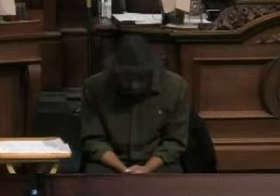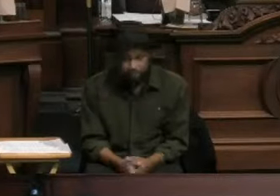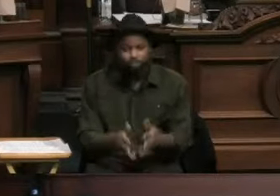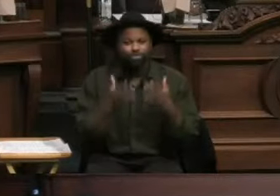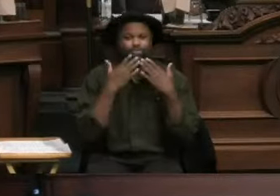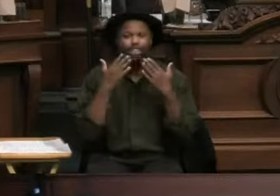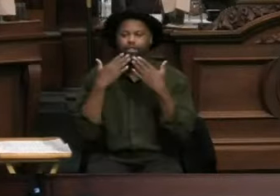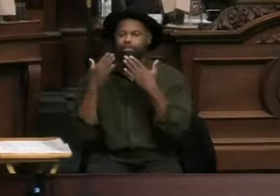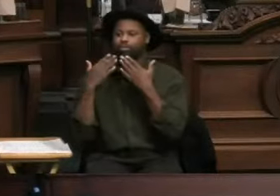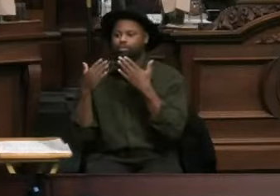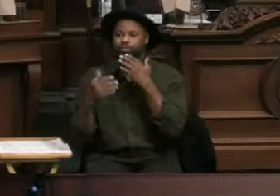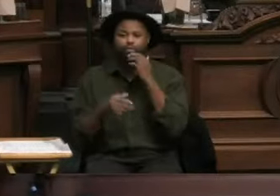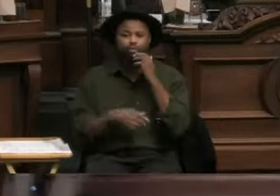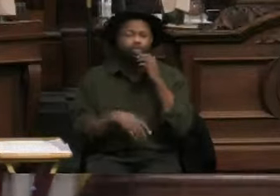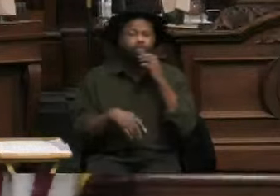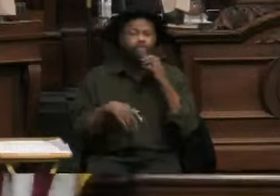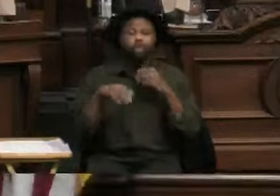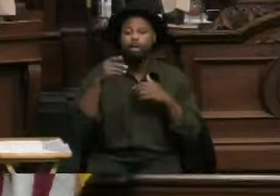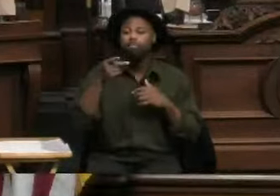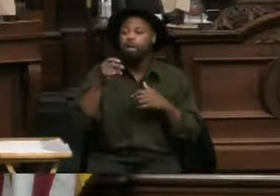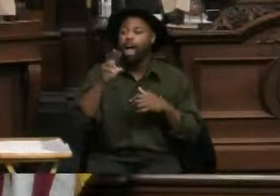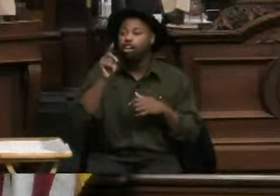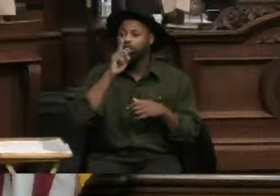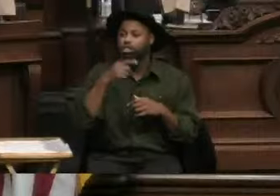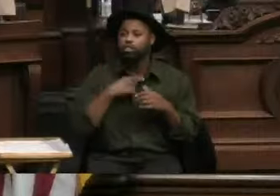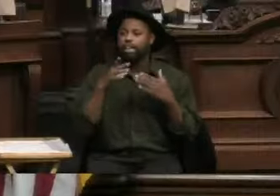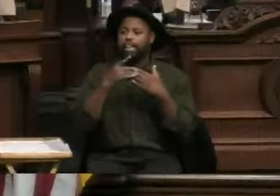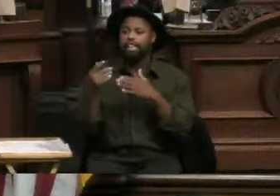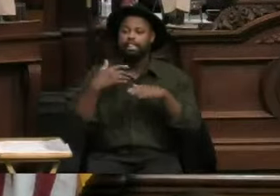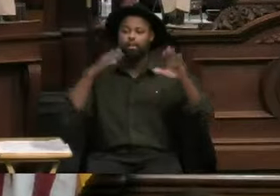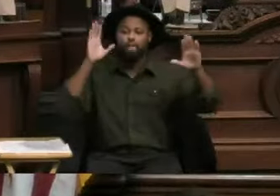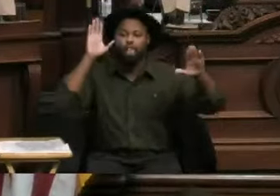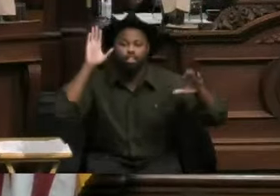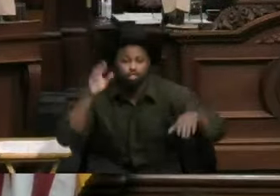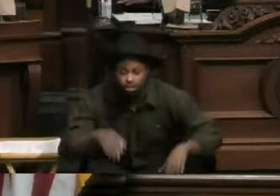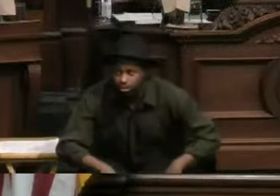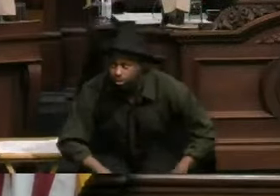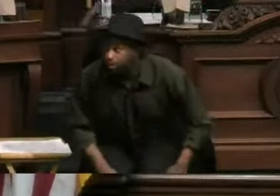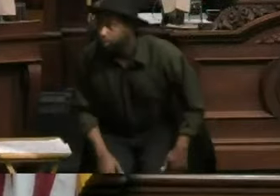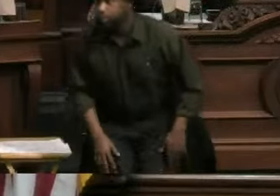Thank you. Councilmember Patterson, will you please lead us in the Pledge of Allegiance?